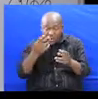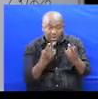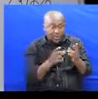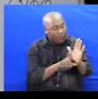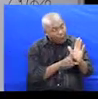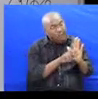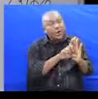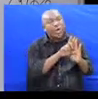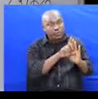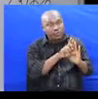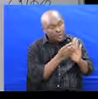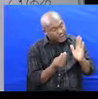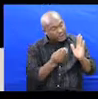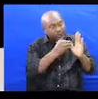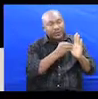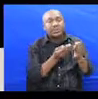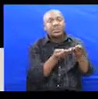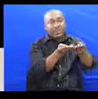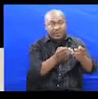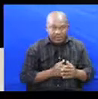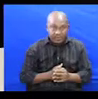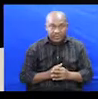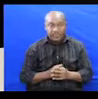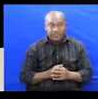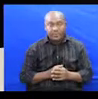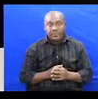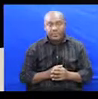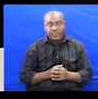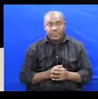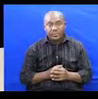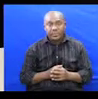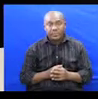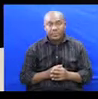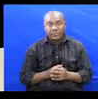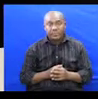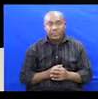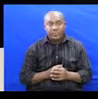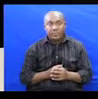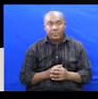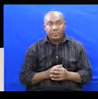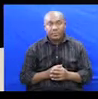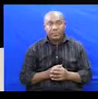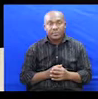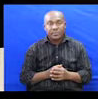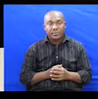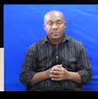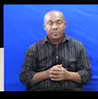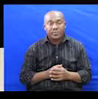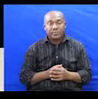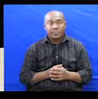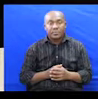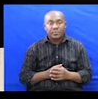is given. We can calculate the mass concentration of a given solution if the mass is